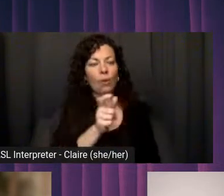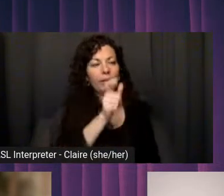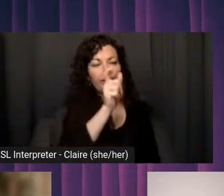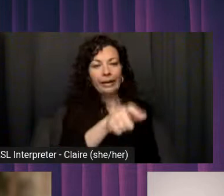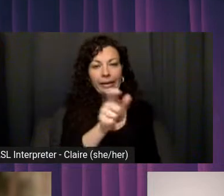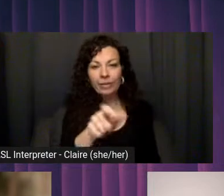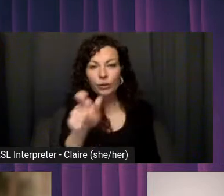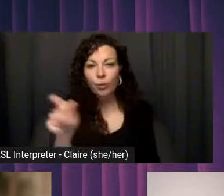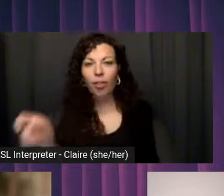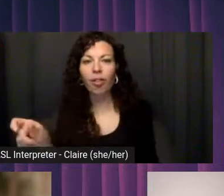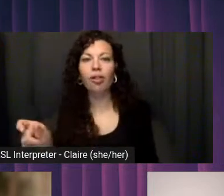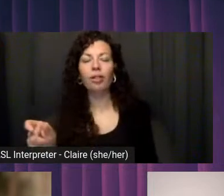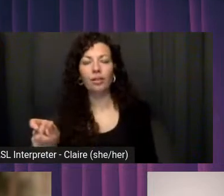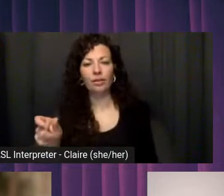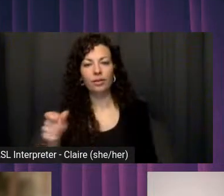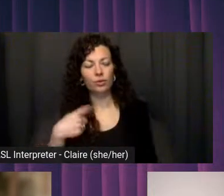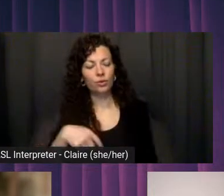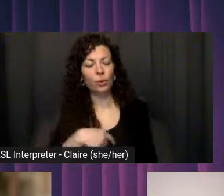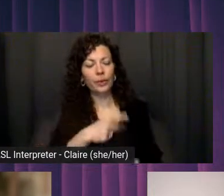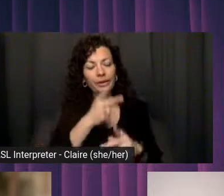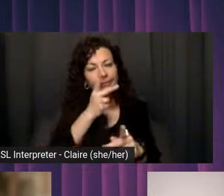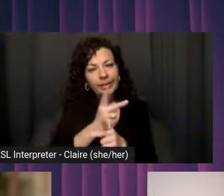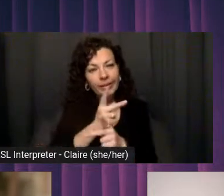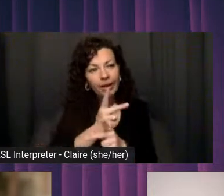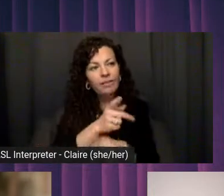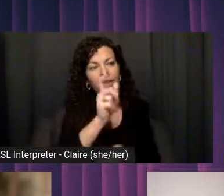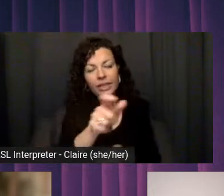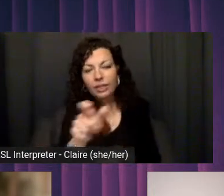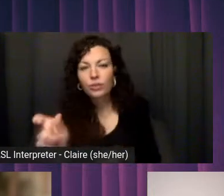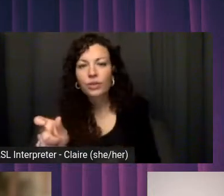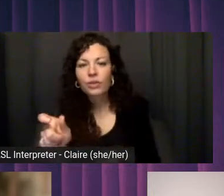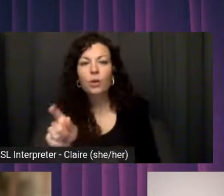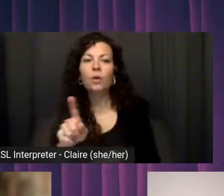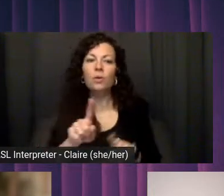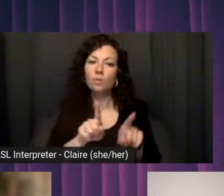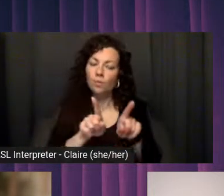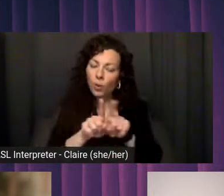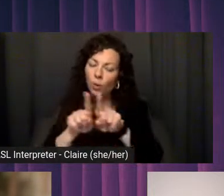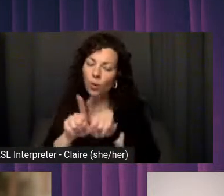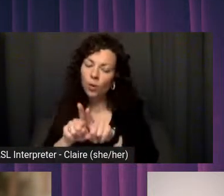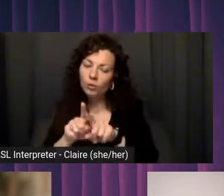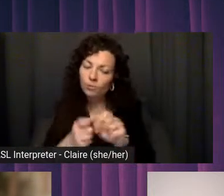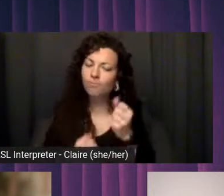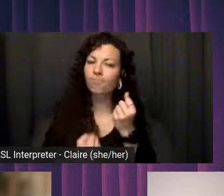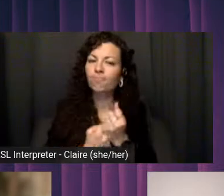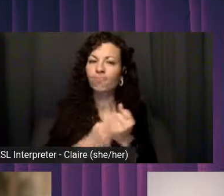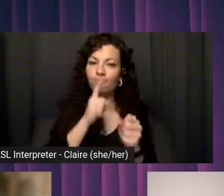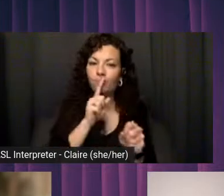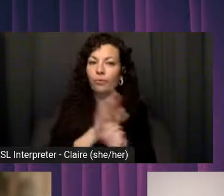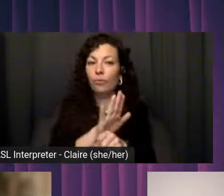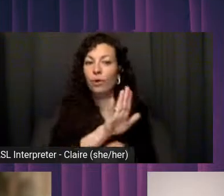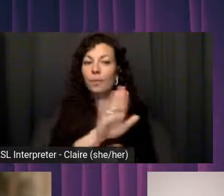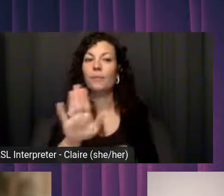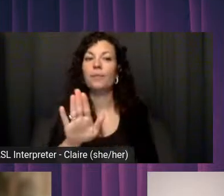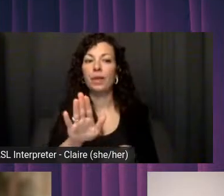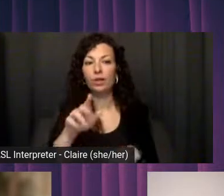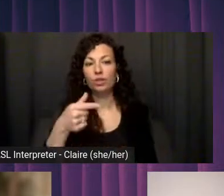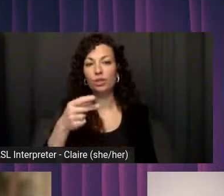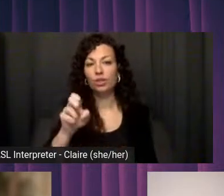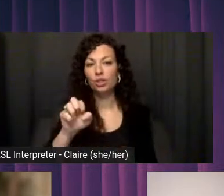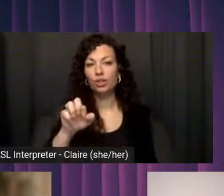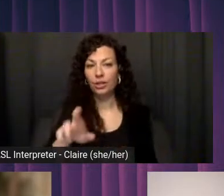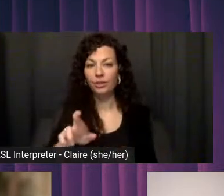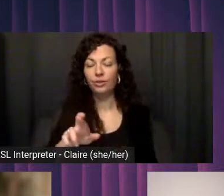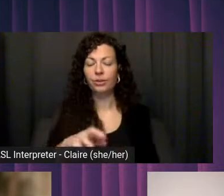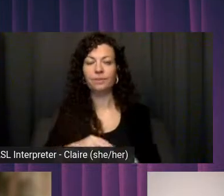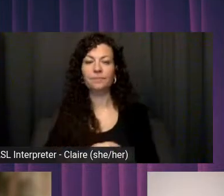care that is also affirming of their gender and doesn't centralize their gender either. You know,